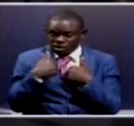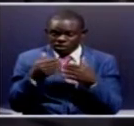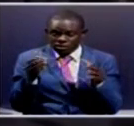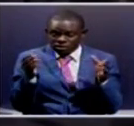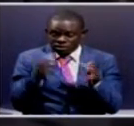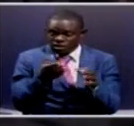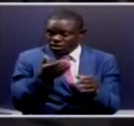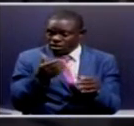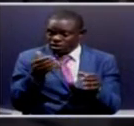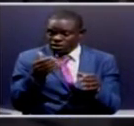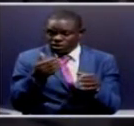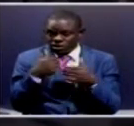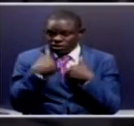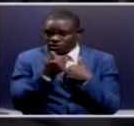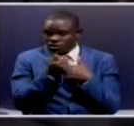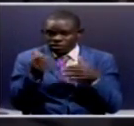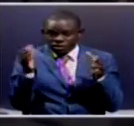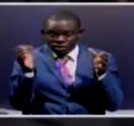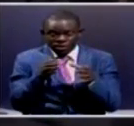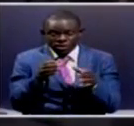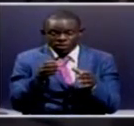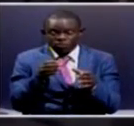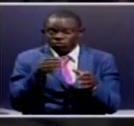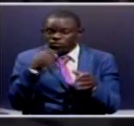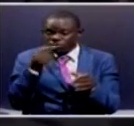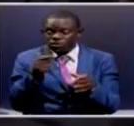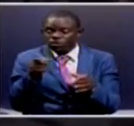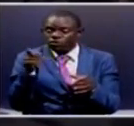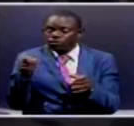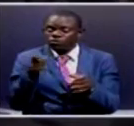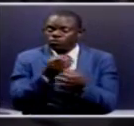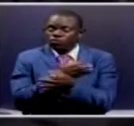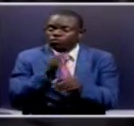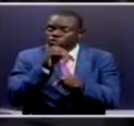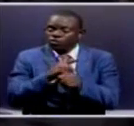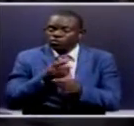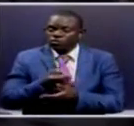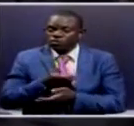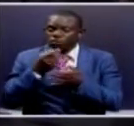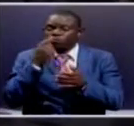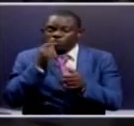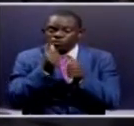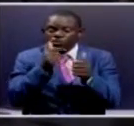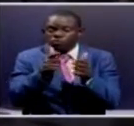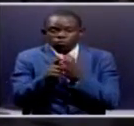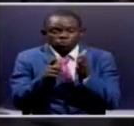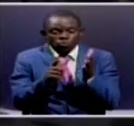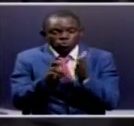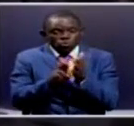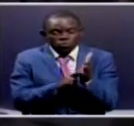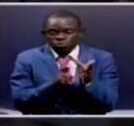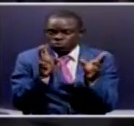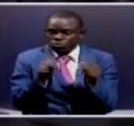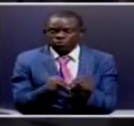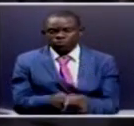your freedom of expression is subordinate to the rules of the club, because that becomes unconstitutional anyway. That in